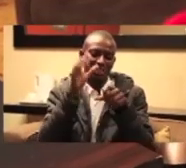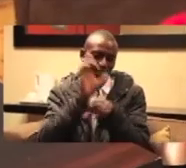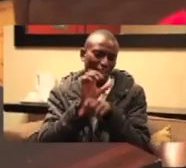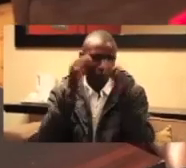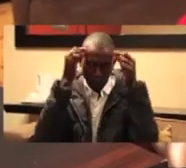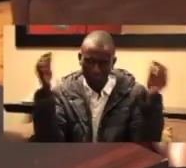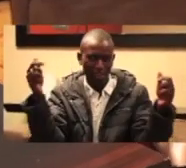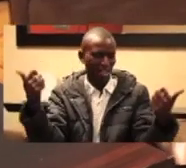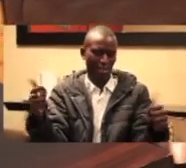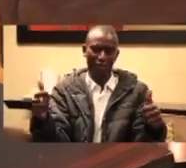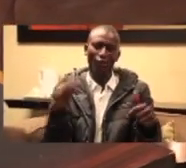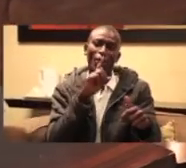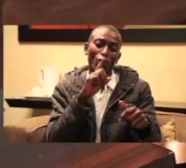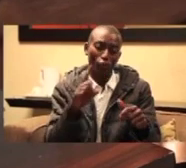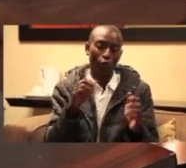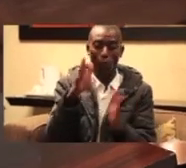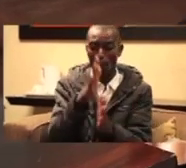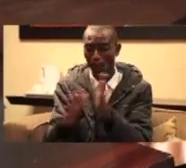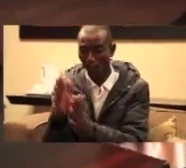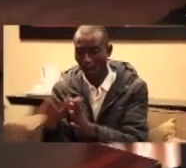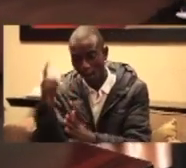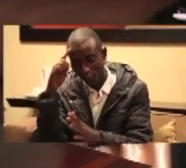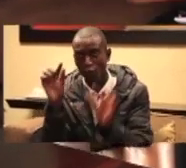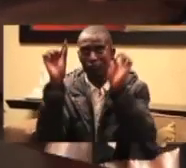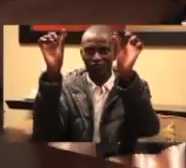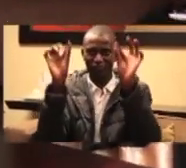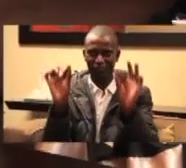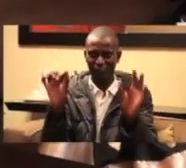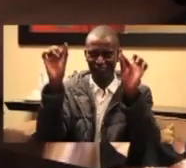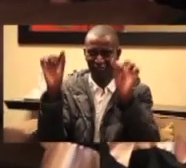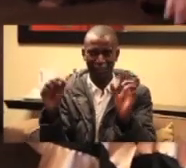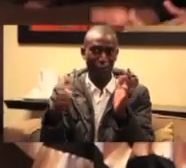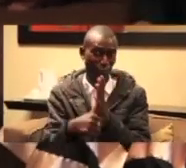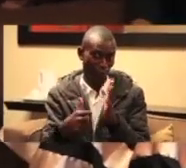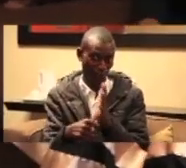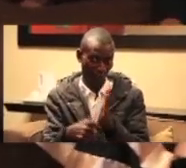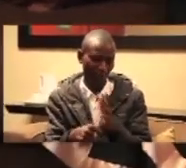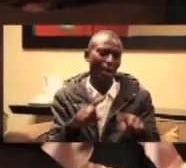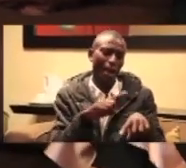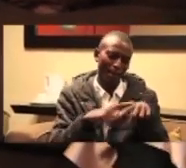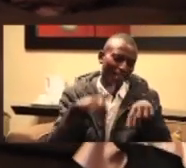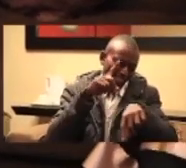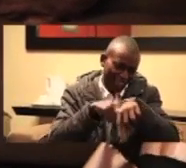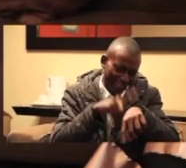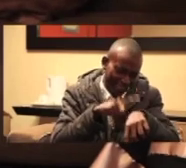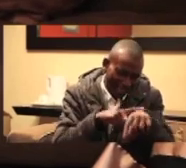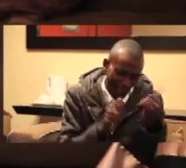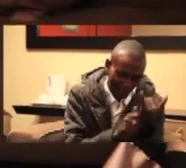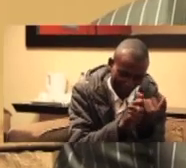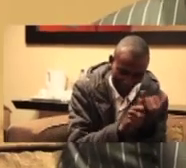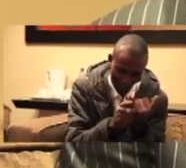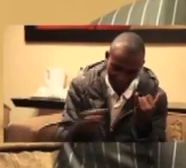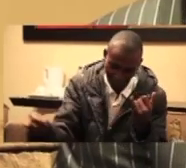to organize for the dowry for them. However, immediately Charles came up and intimated with an